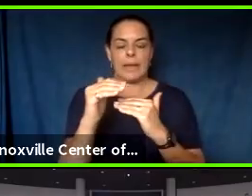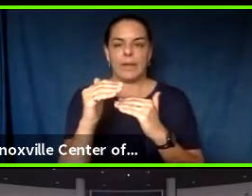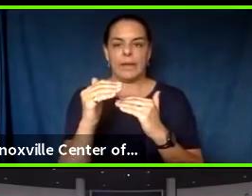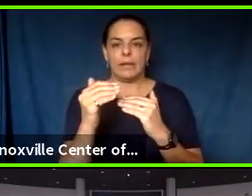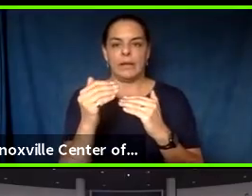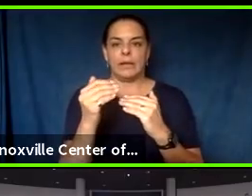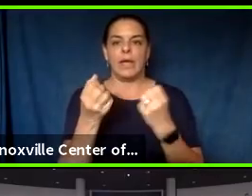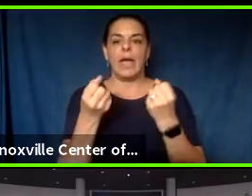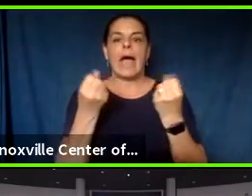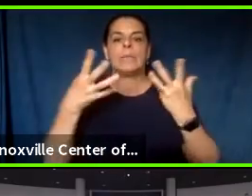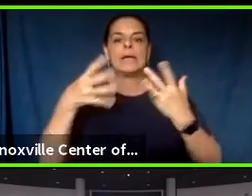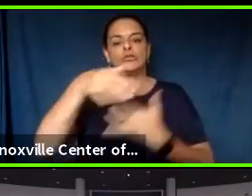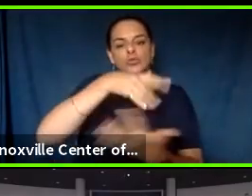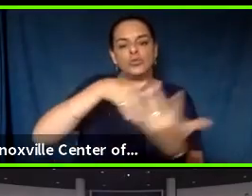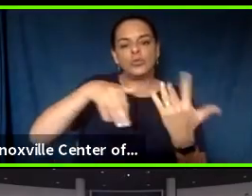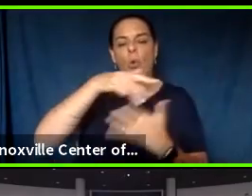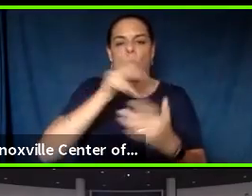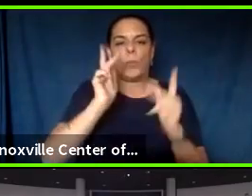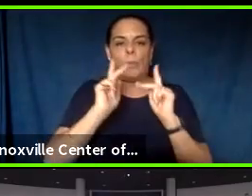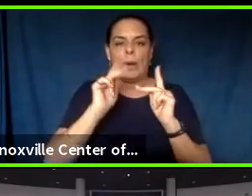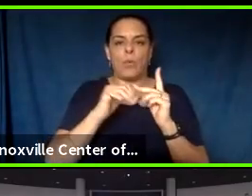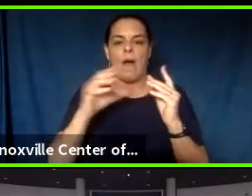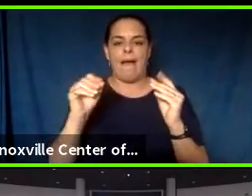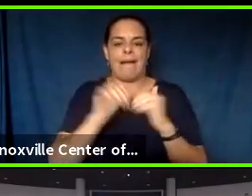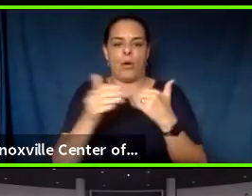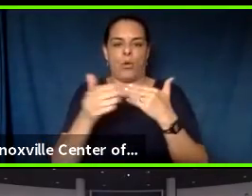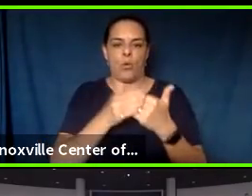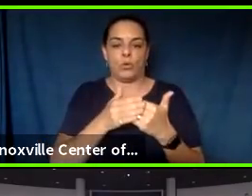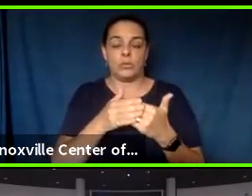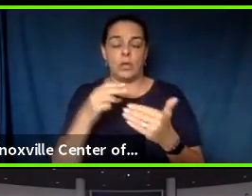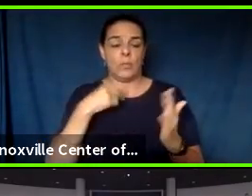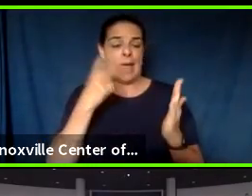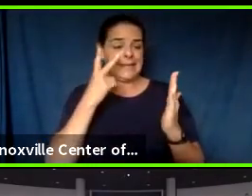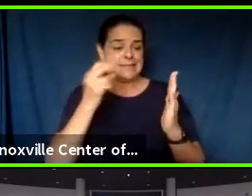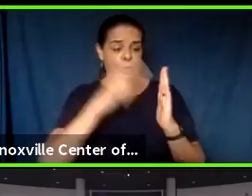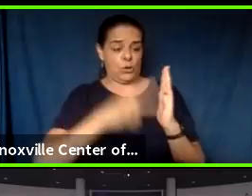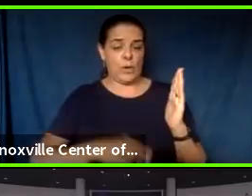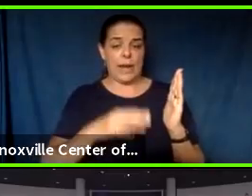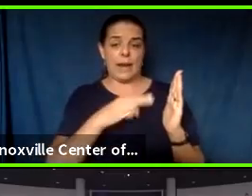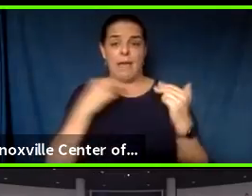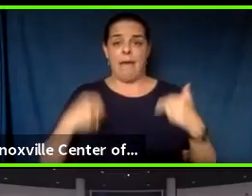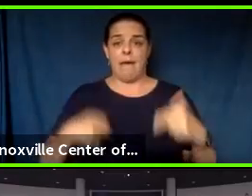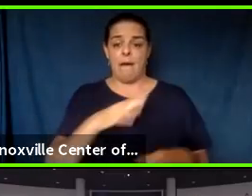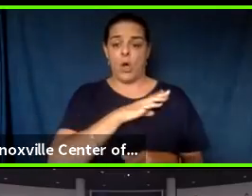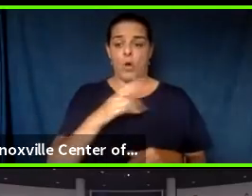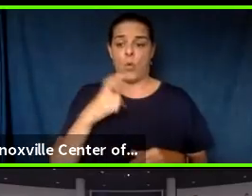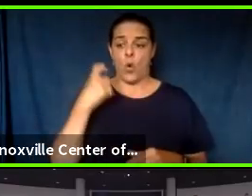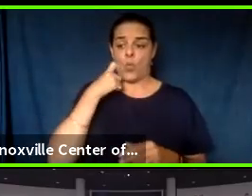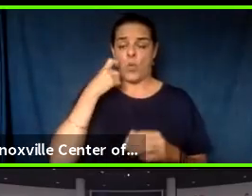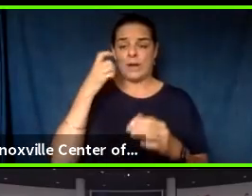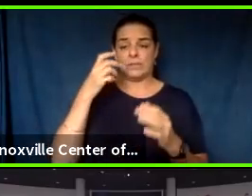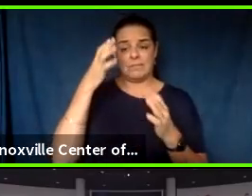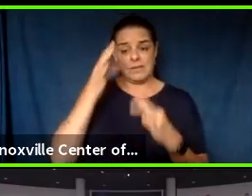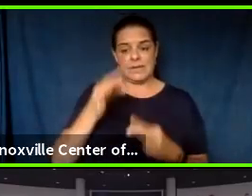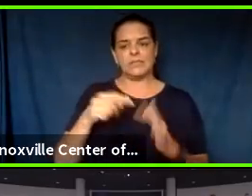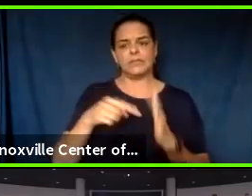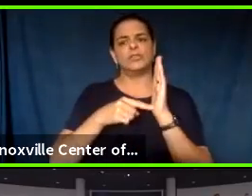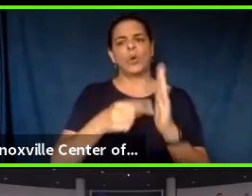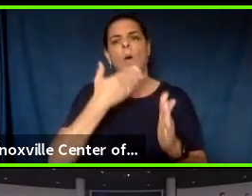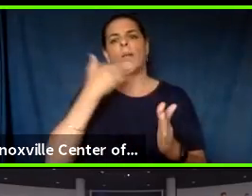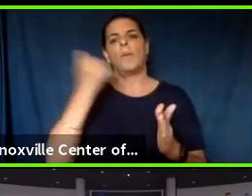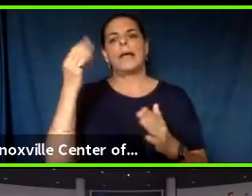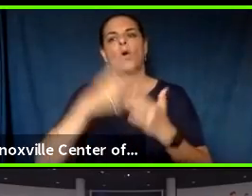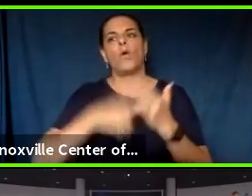density of social gatherings. From what I'm seeing and reading, our health board's recent decisions represent the best of what prevailing